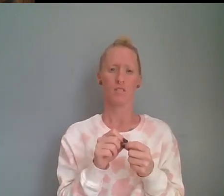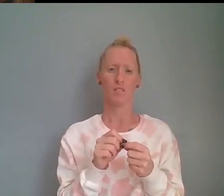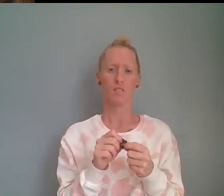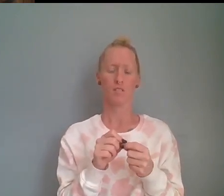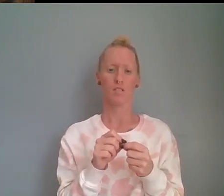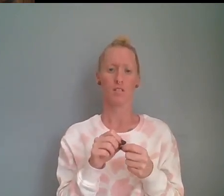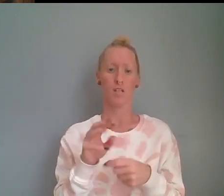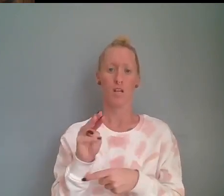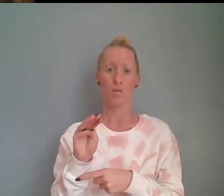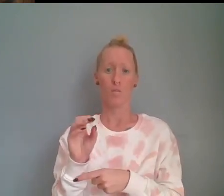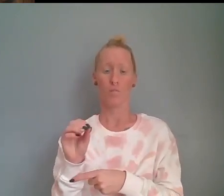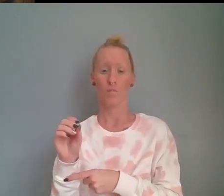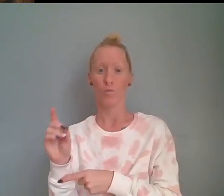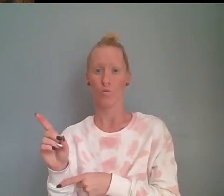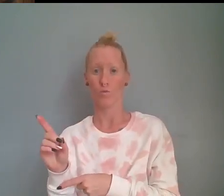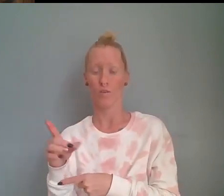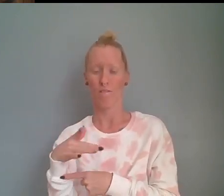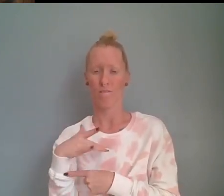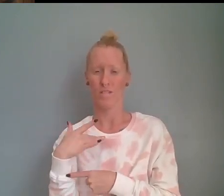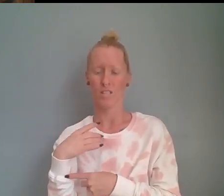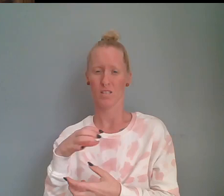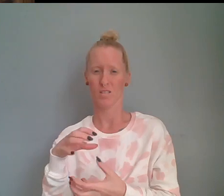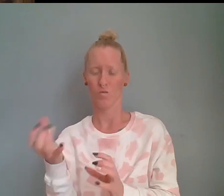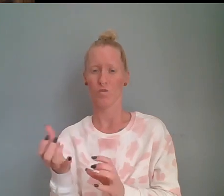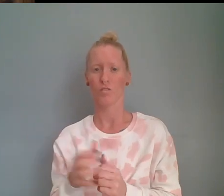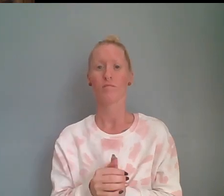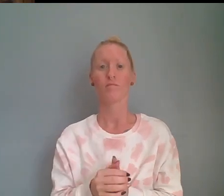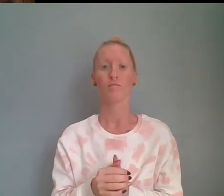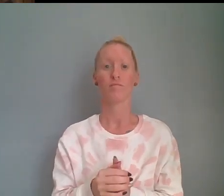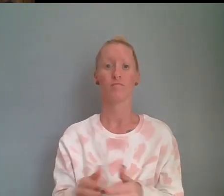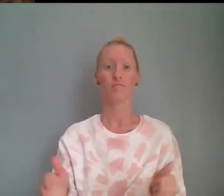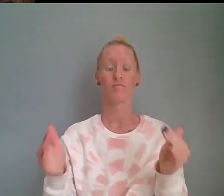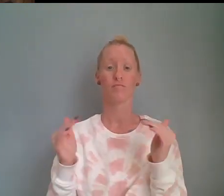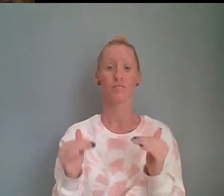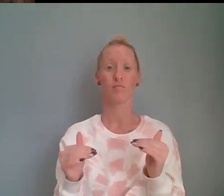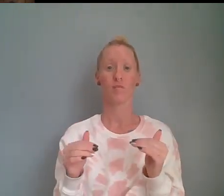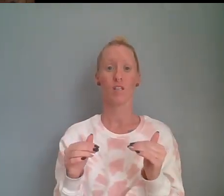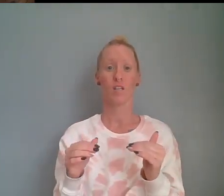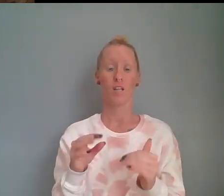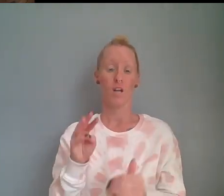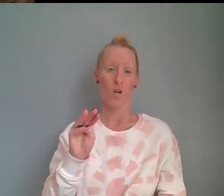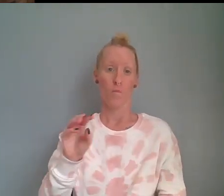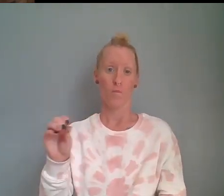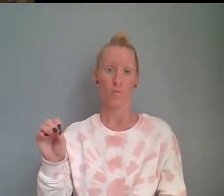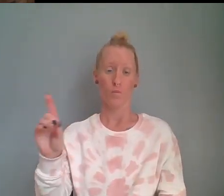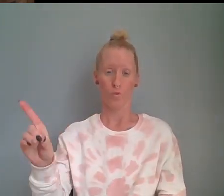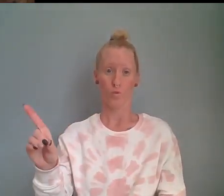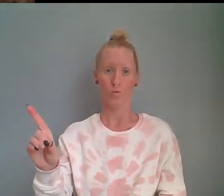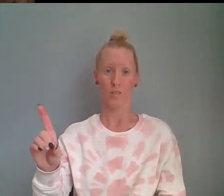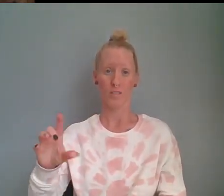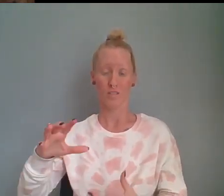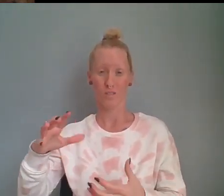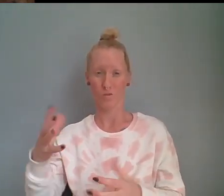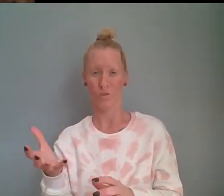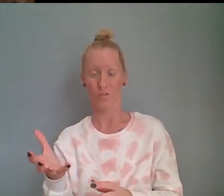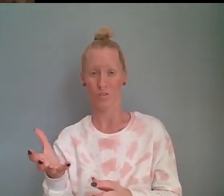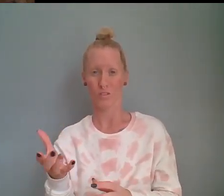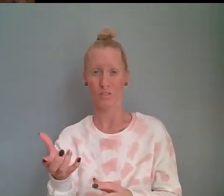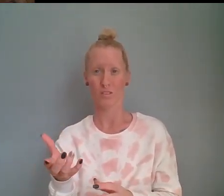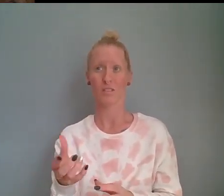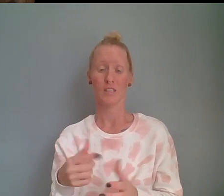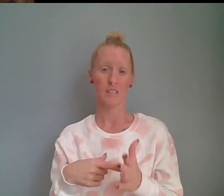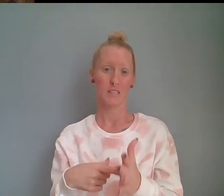disorder. So as I said, I'm going to use mood disorders as a kind of a case example here of how we go